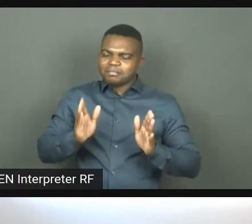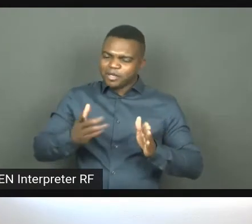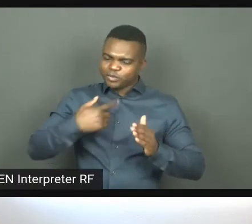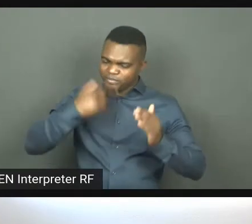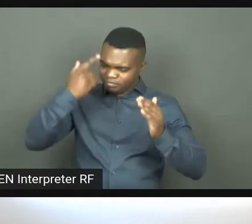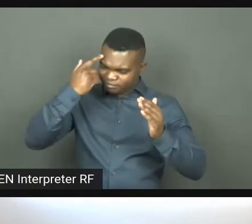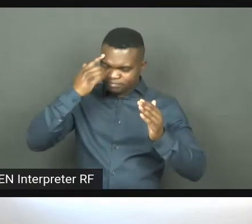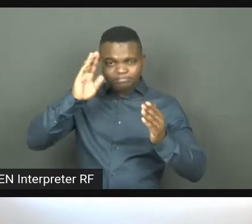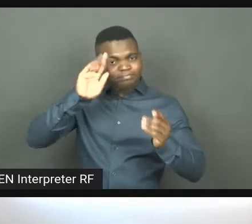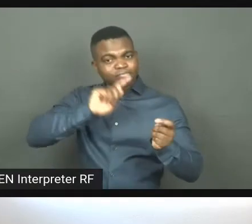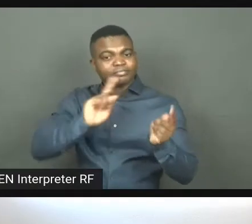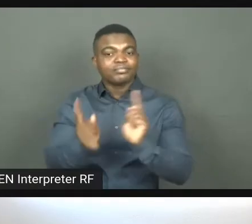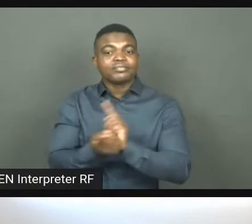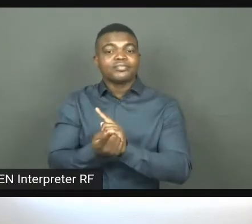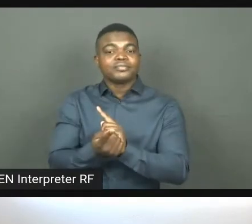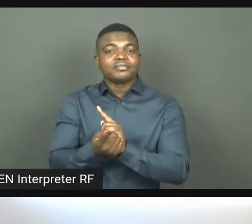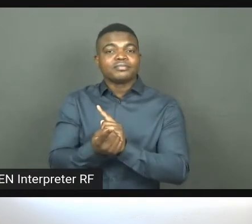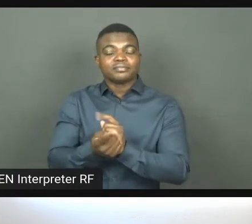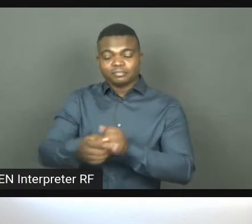national